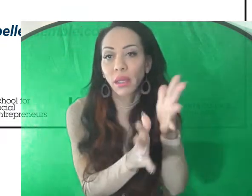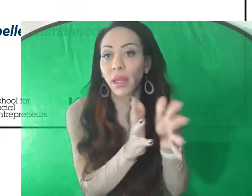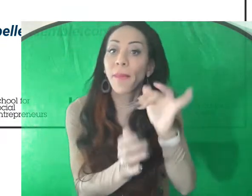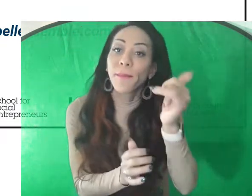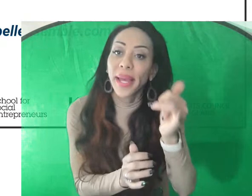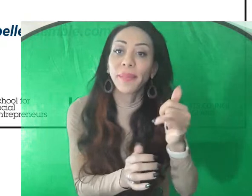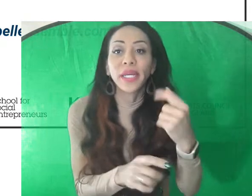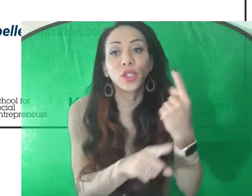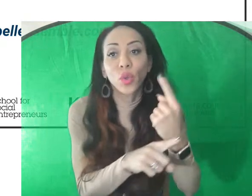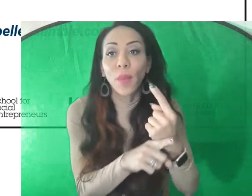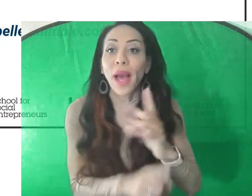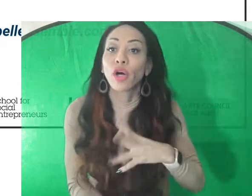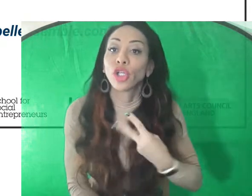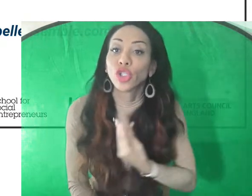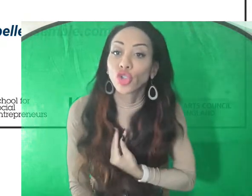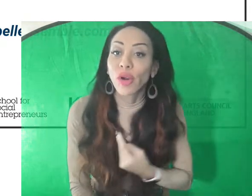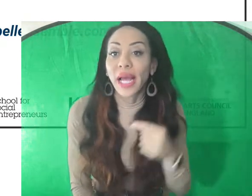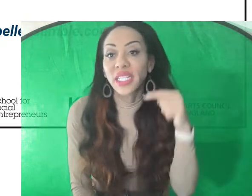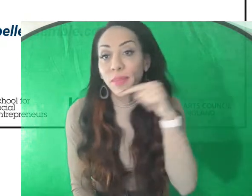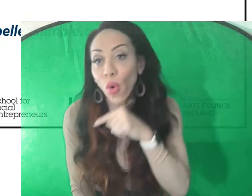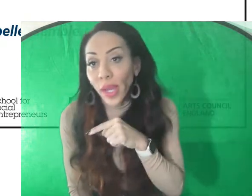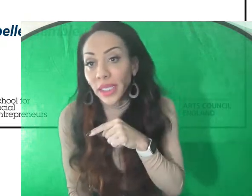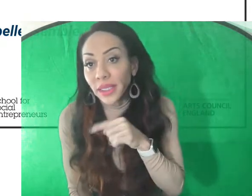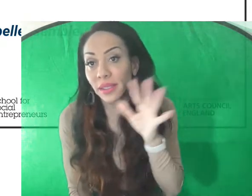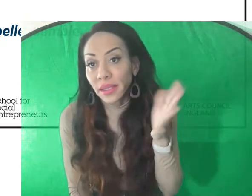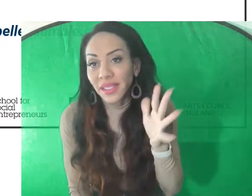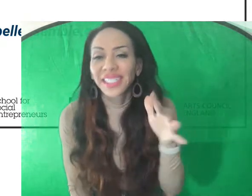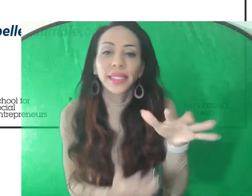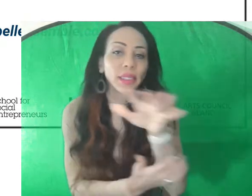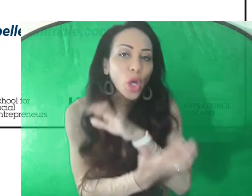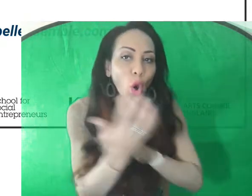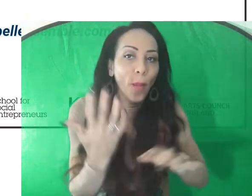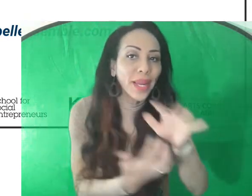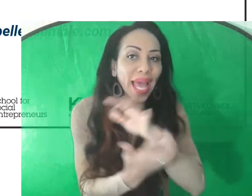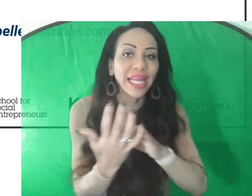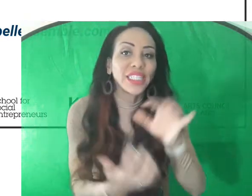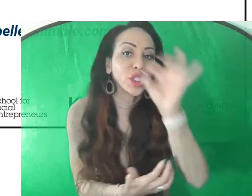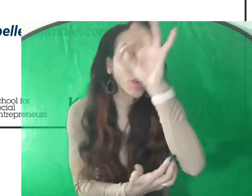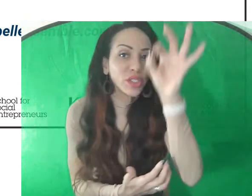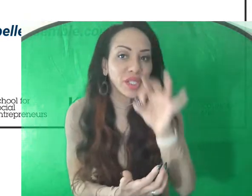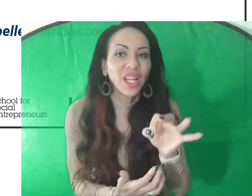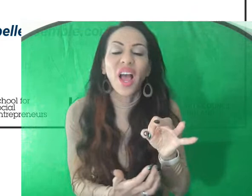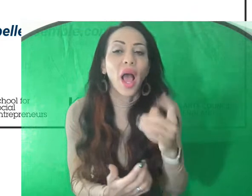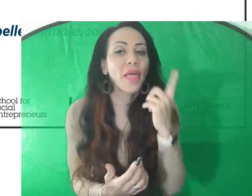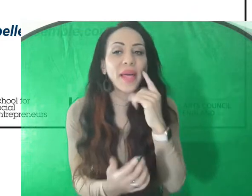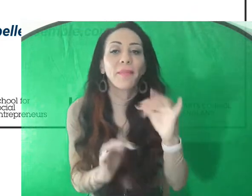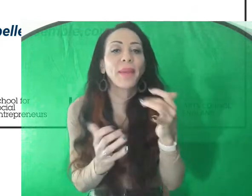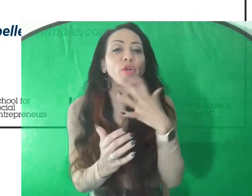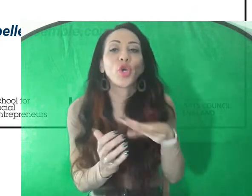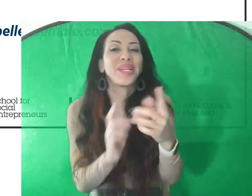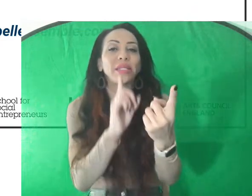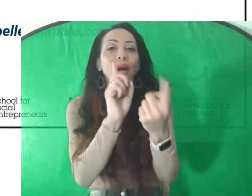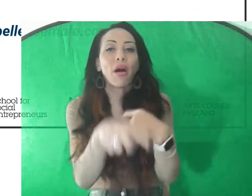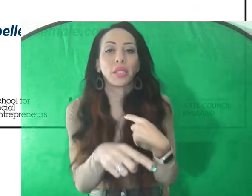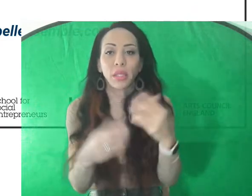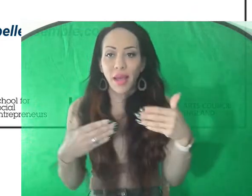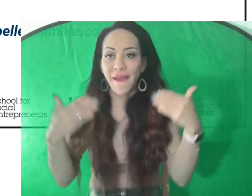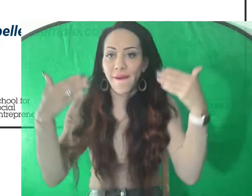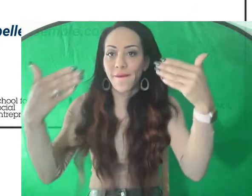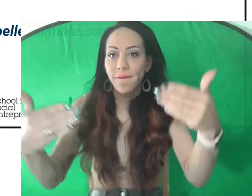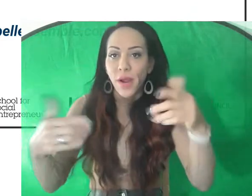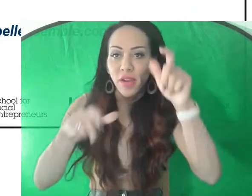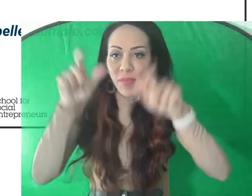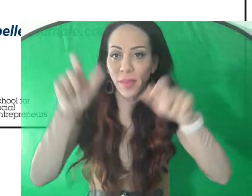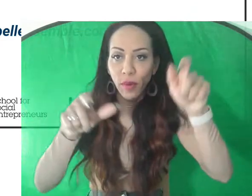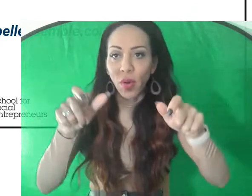be useful. Okay. But this is a really complicated question, and you Yeah. might not want to answer it when you're in front of people because you're doing Really everything interested to right. talk It's about more very, about very